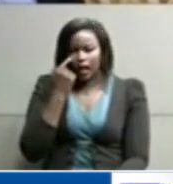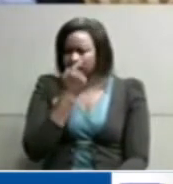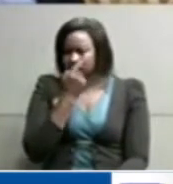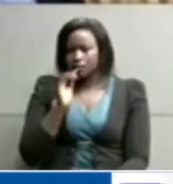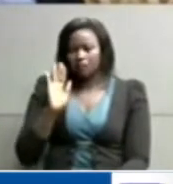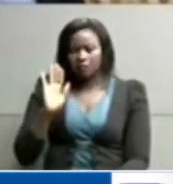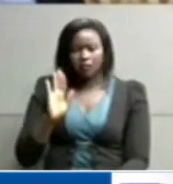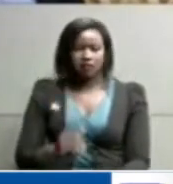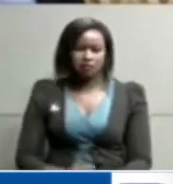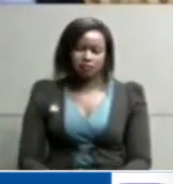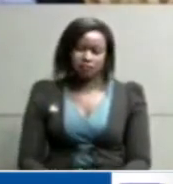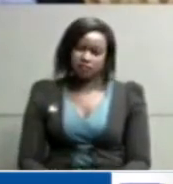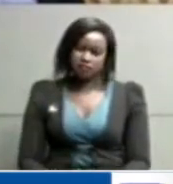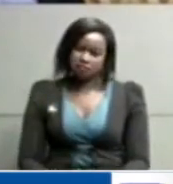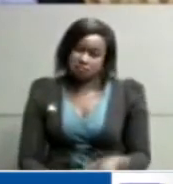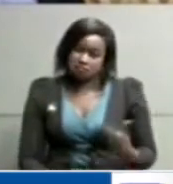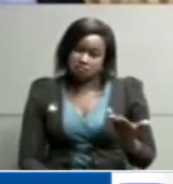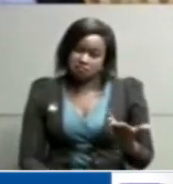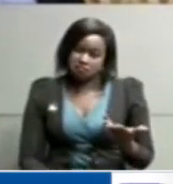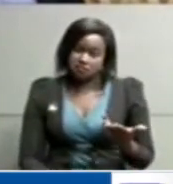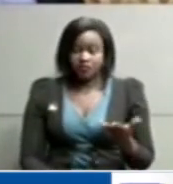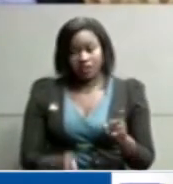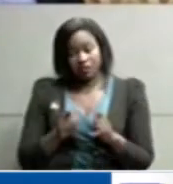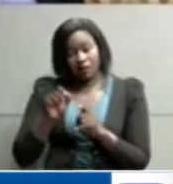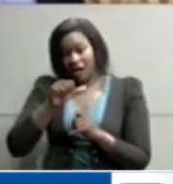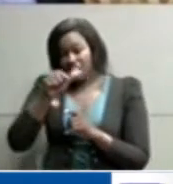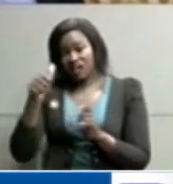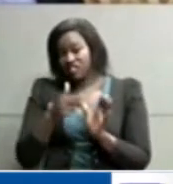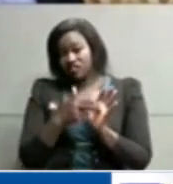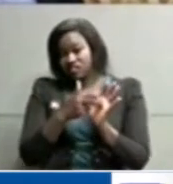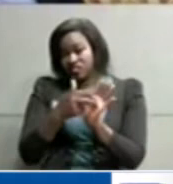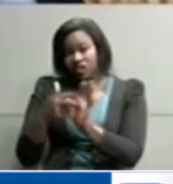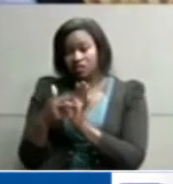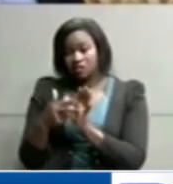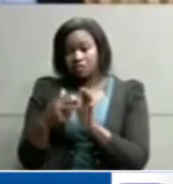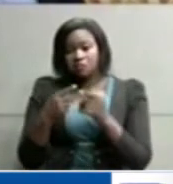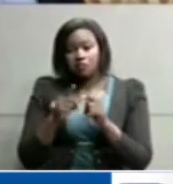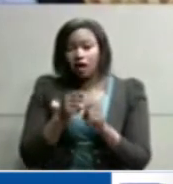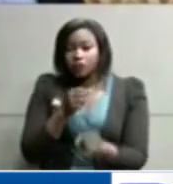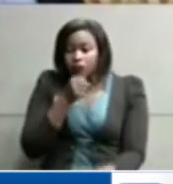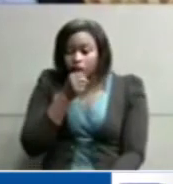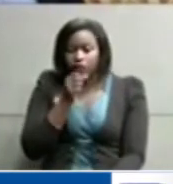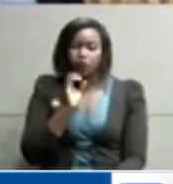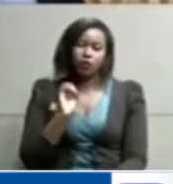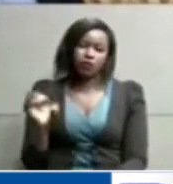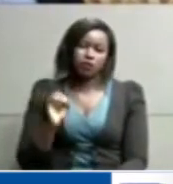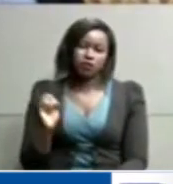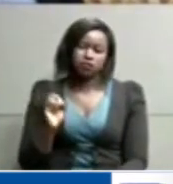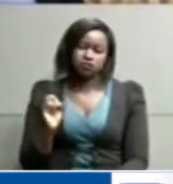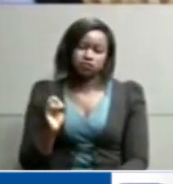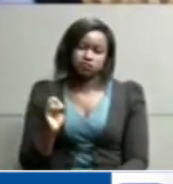Uh-huh. Which is another sign, but not yet coughing, not what.